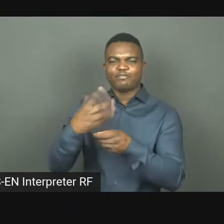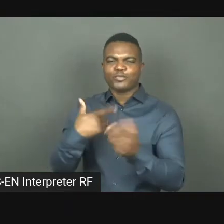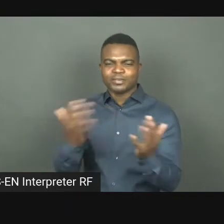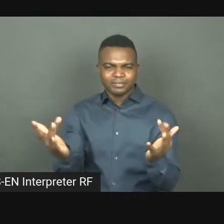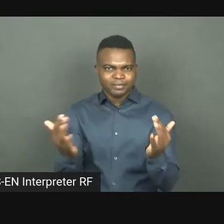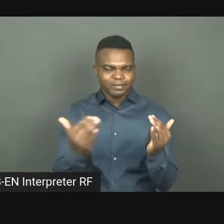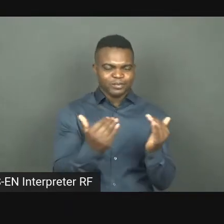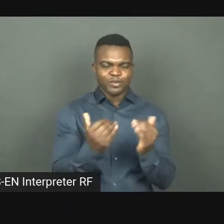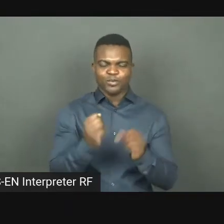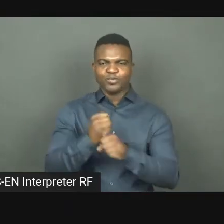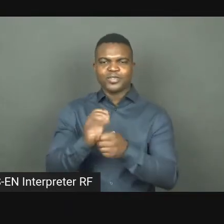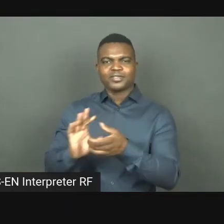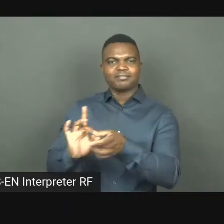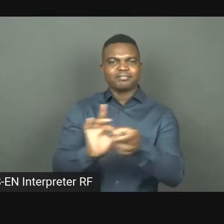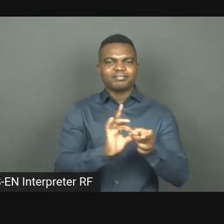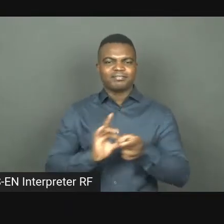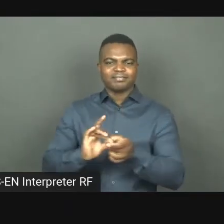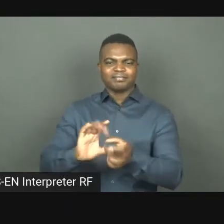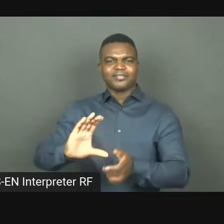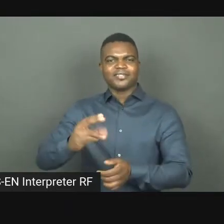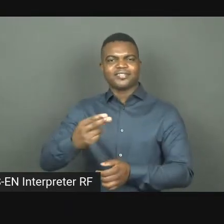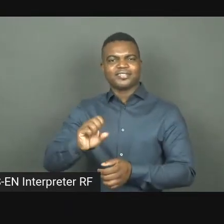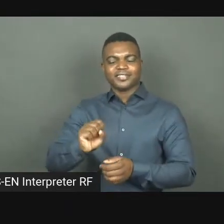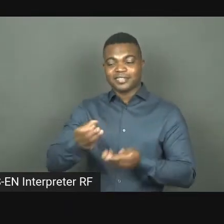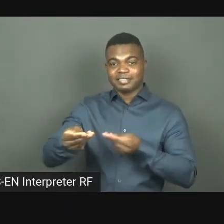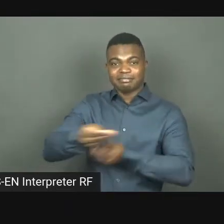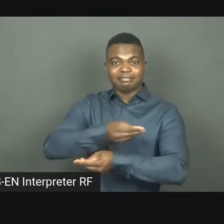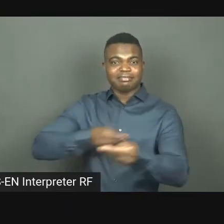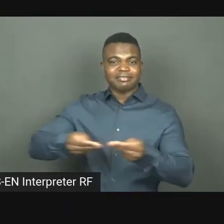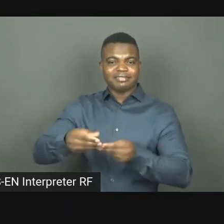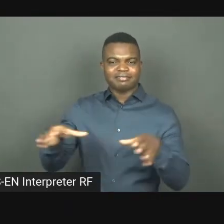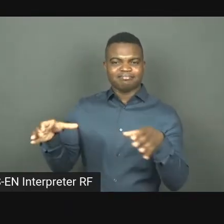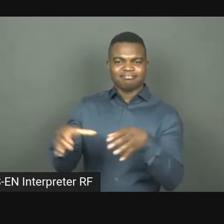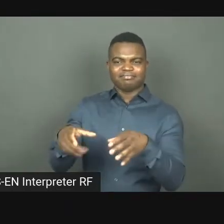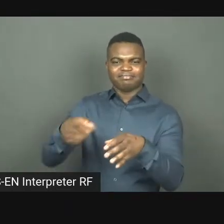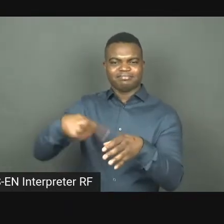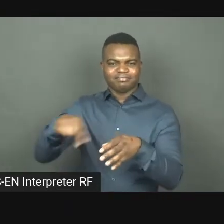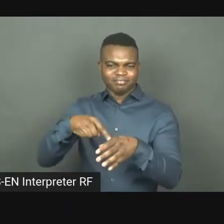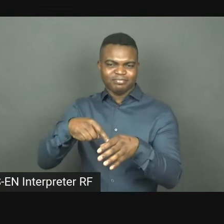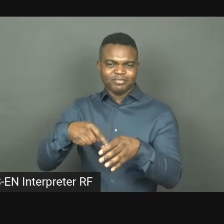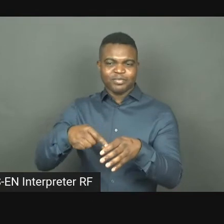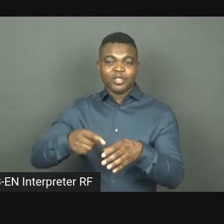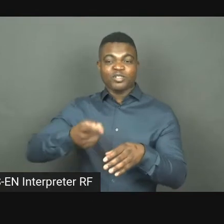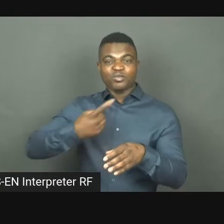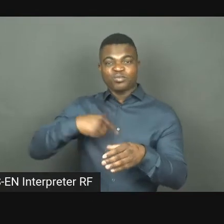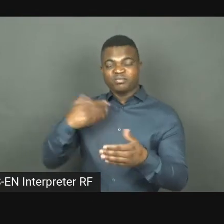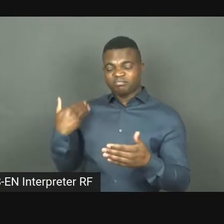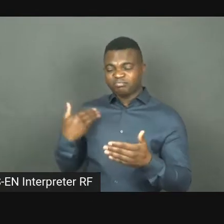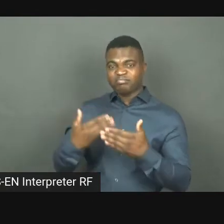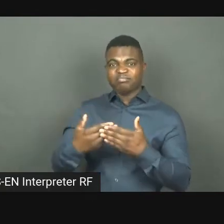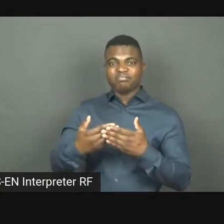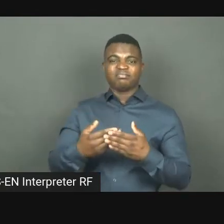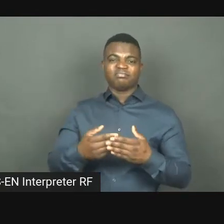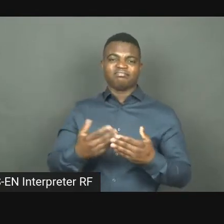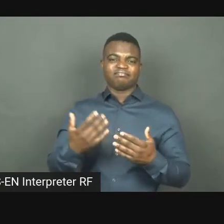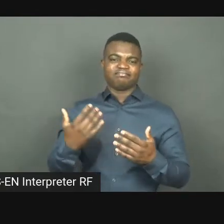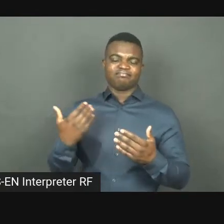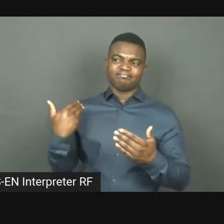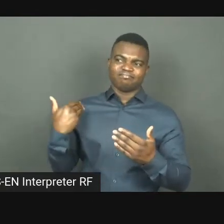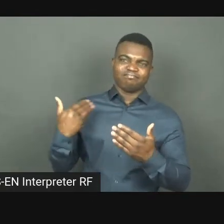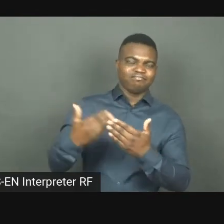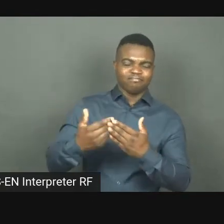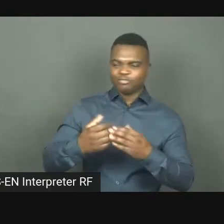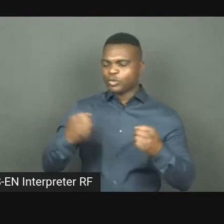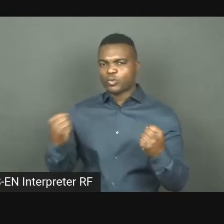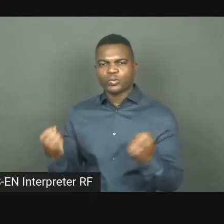work better. Change comes about by building a critical mass, and that is what the CHS Alliance is all about. Through